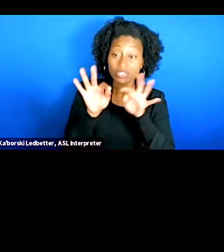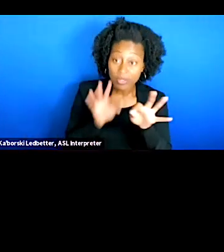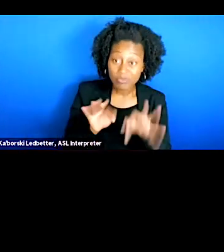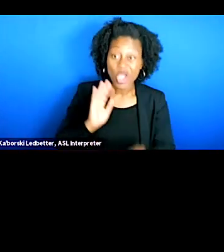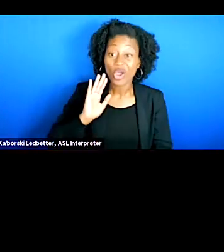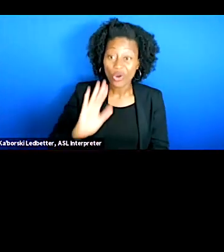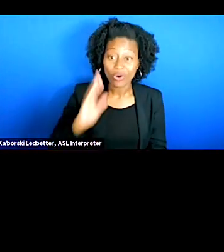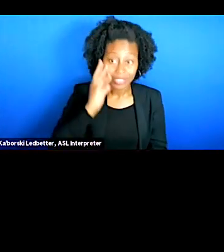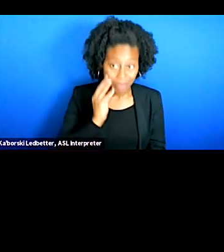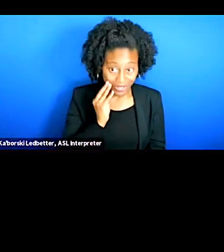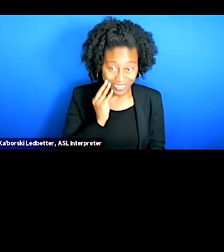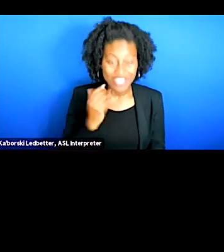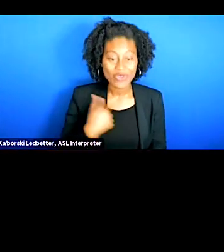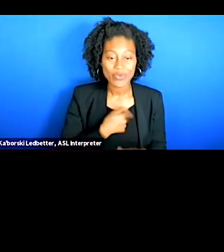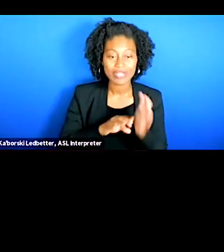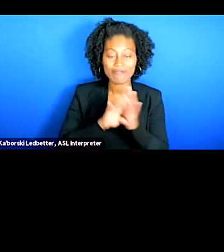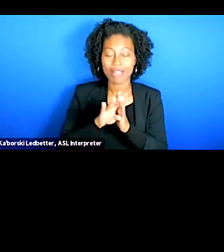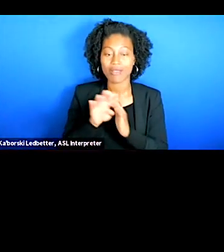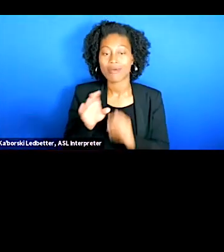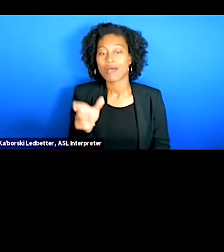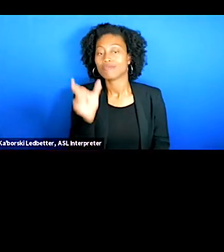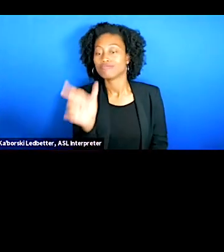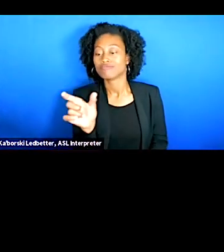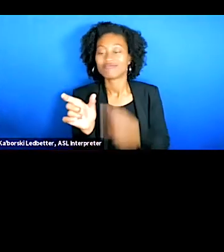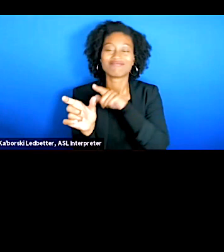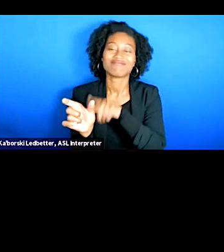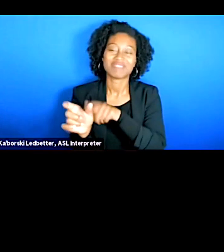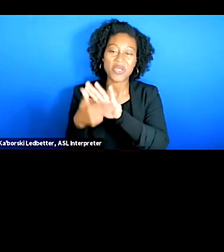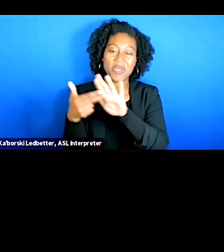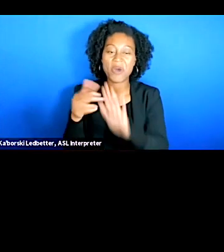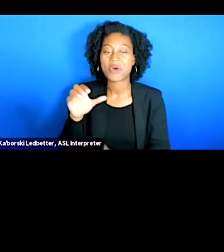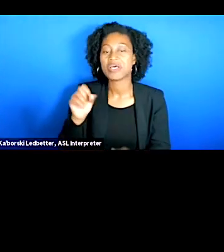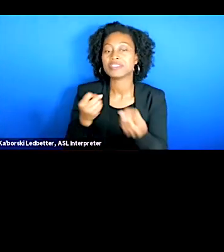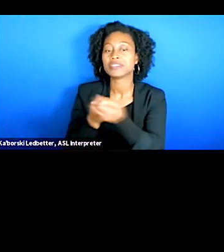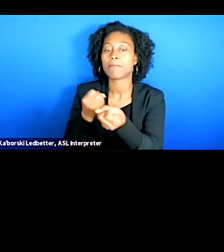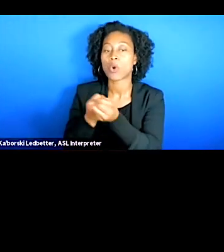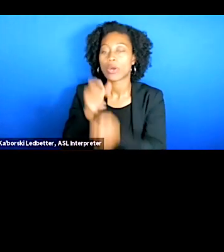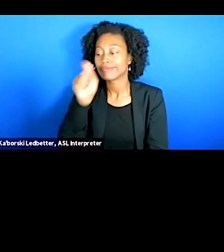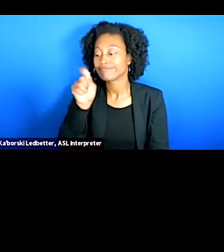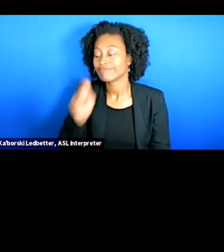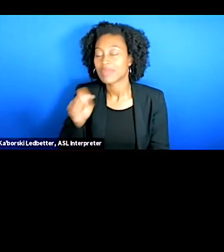experience, we developed a code called Supports Advisors.